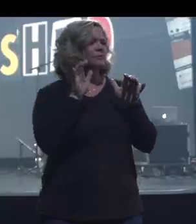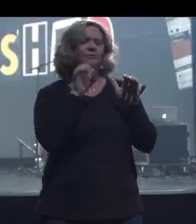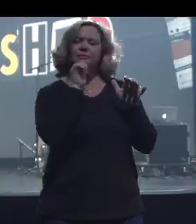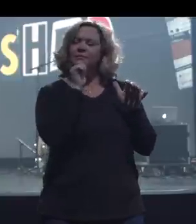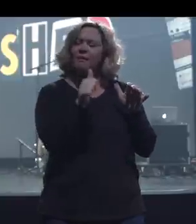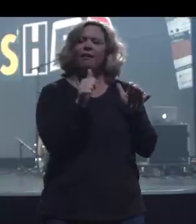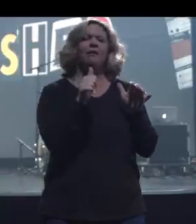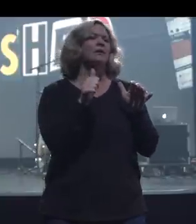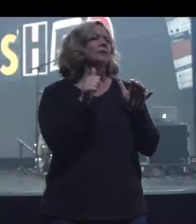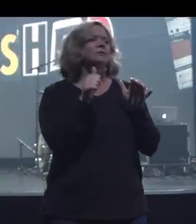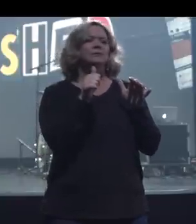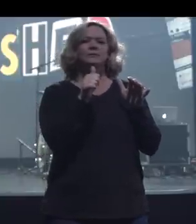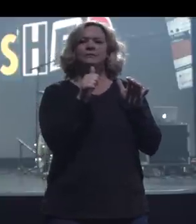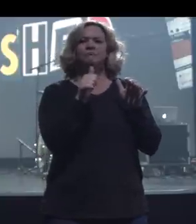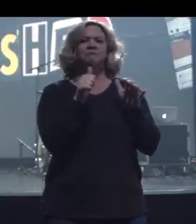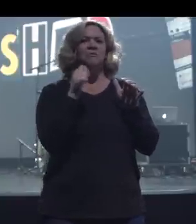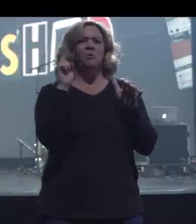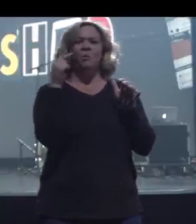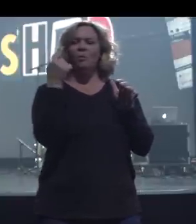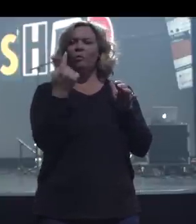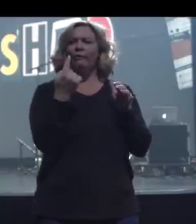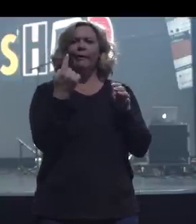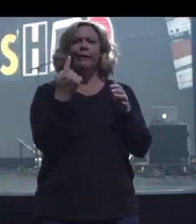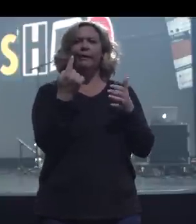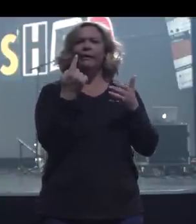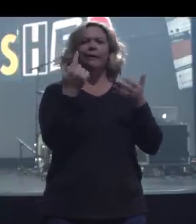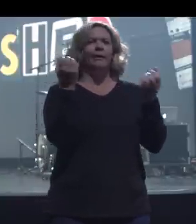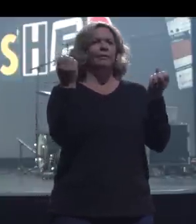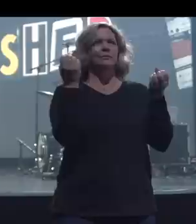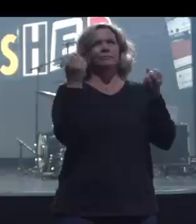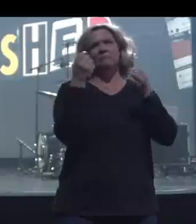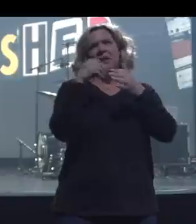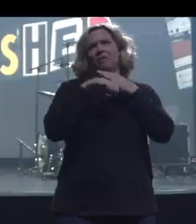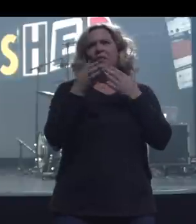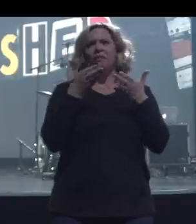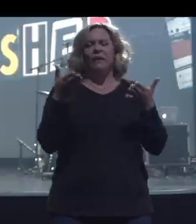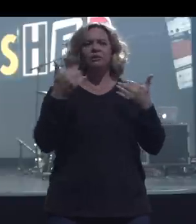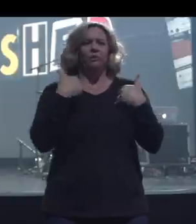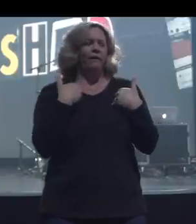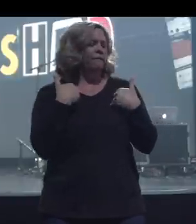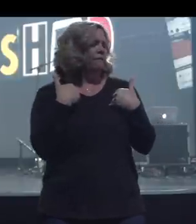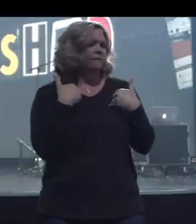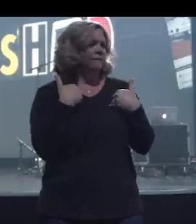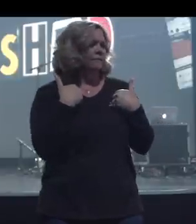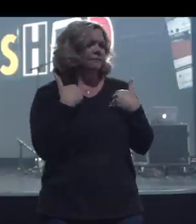not consist in the abundance of your possessions.